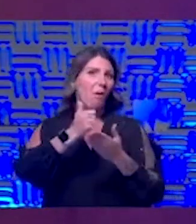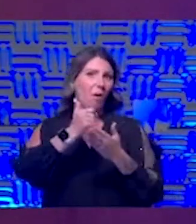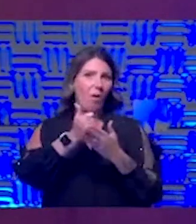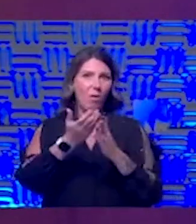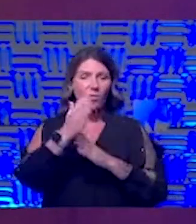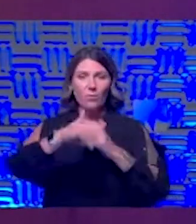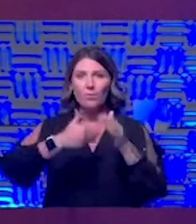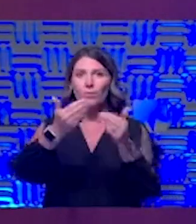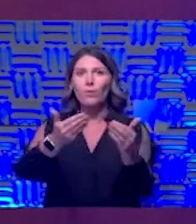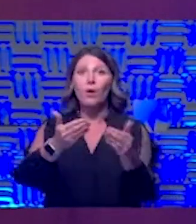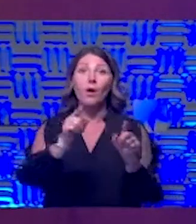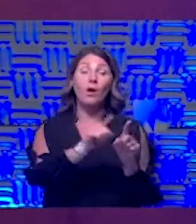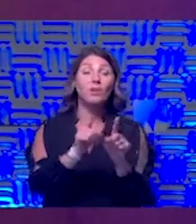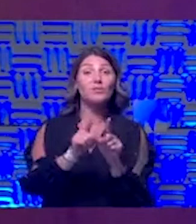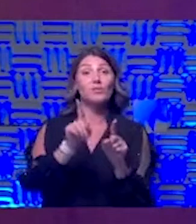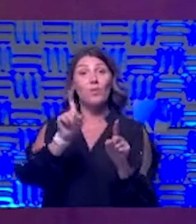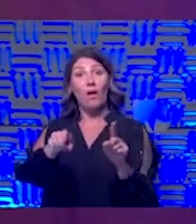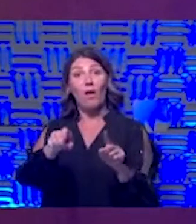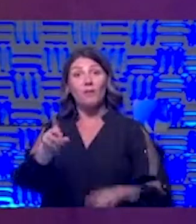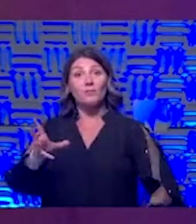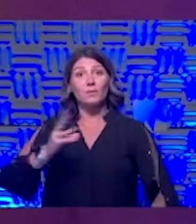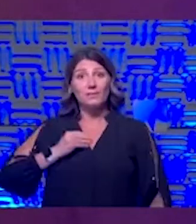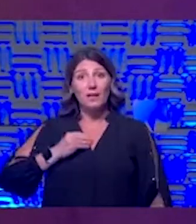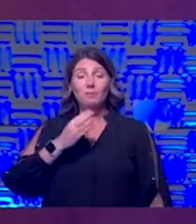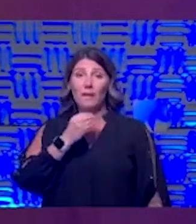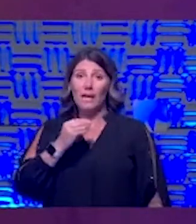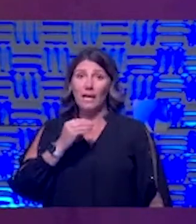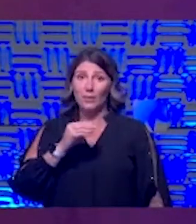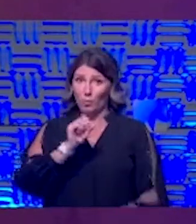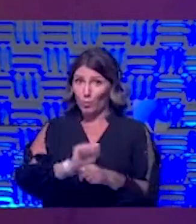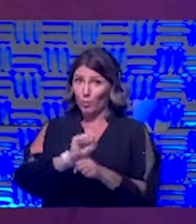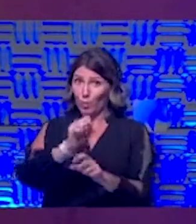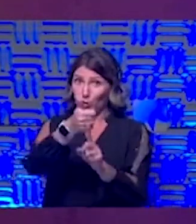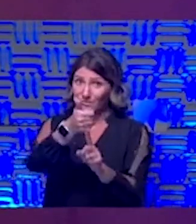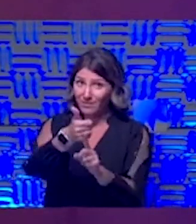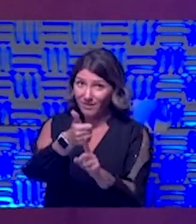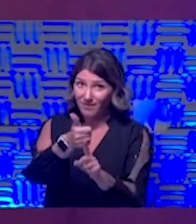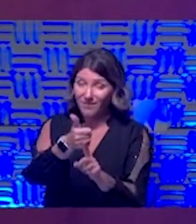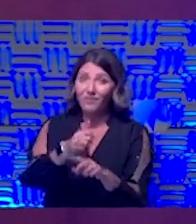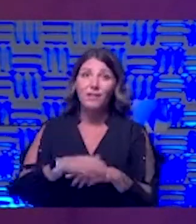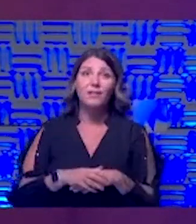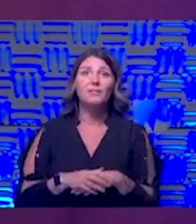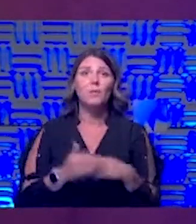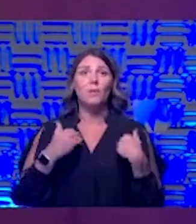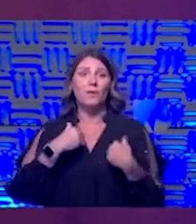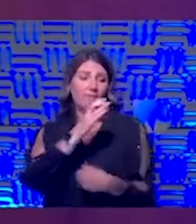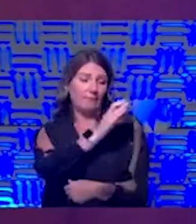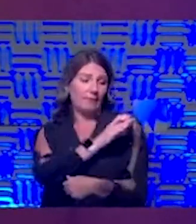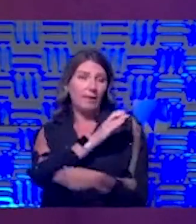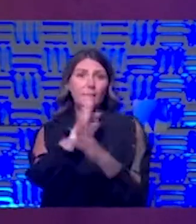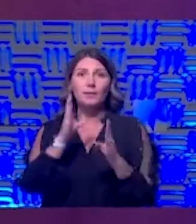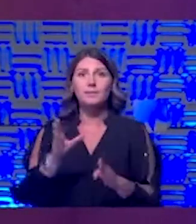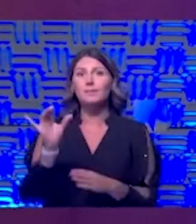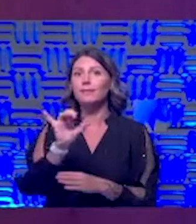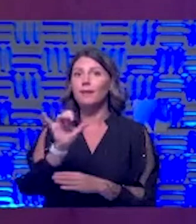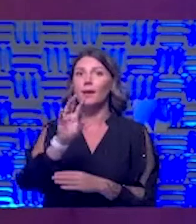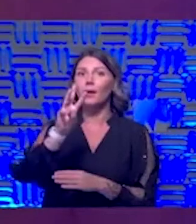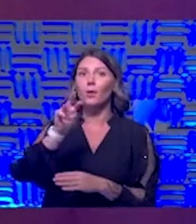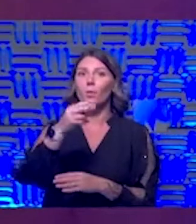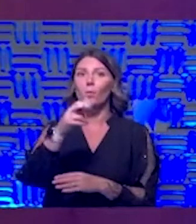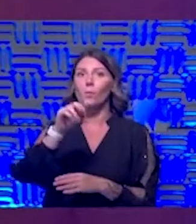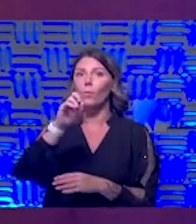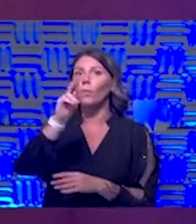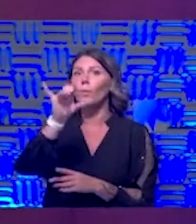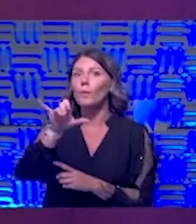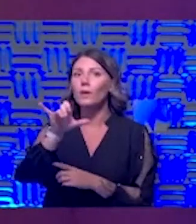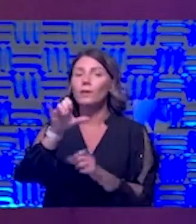And also you have to own it, and you have to do that work yourself. So having a clinician such as Whitney that can